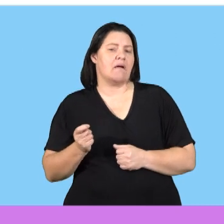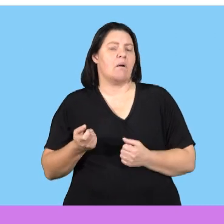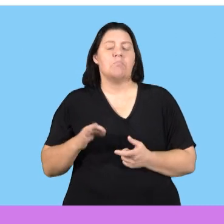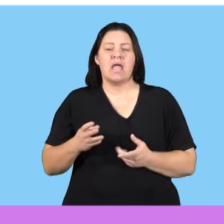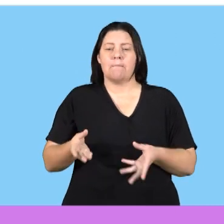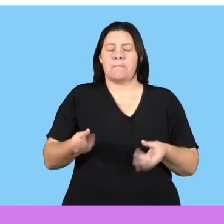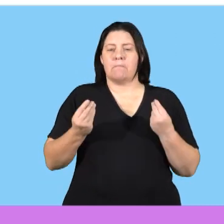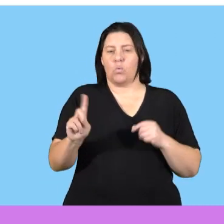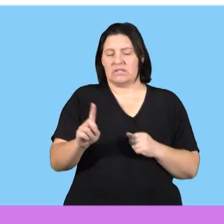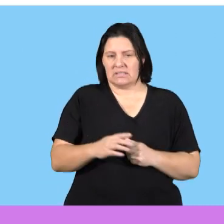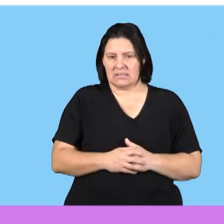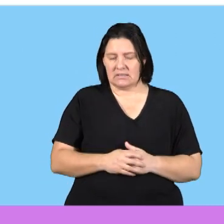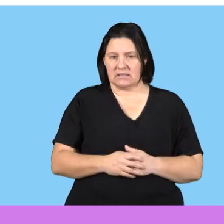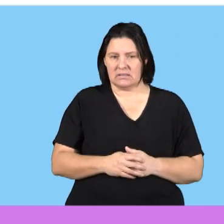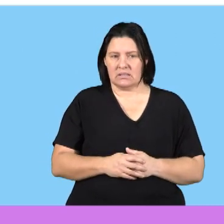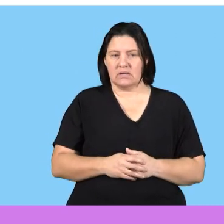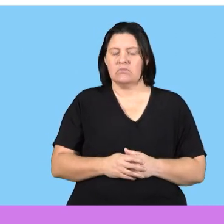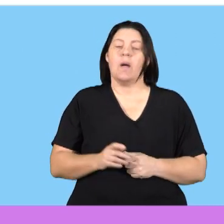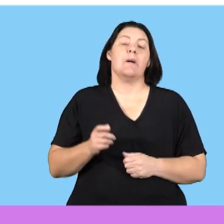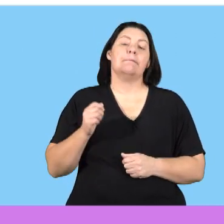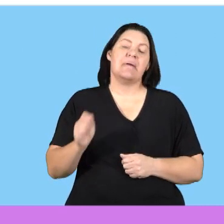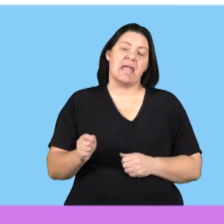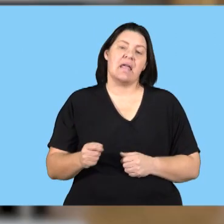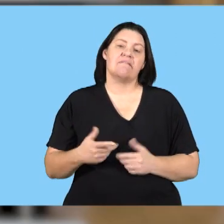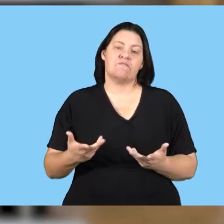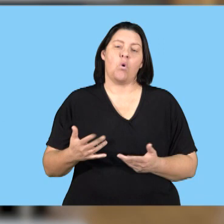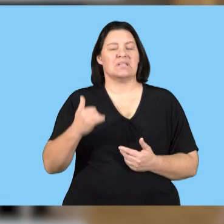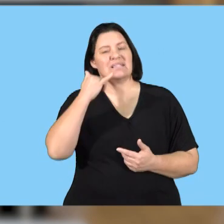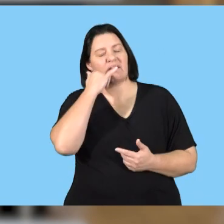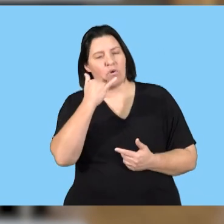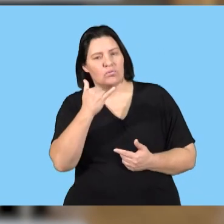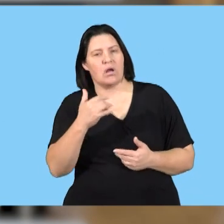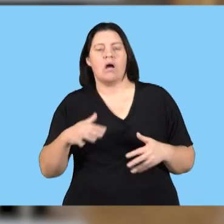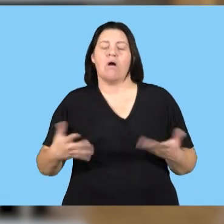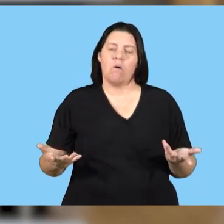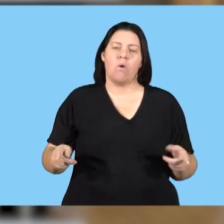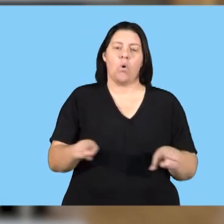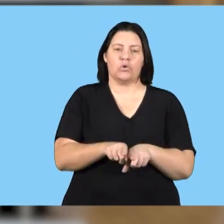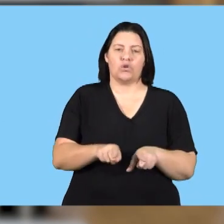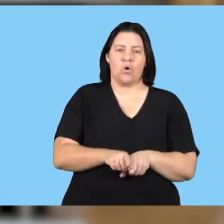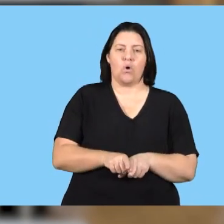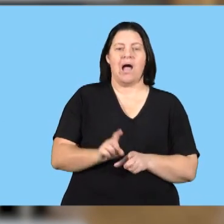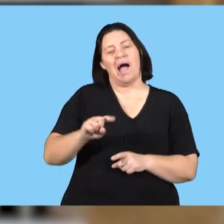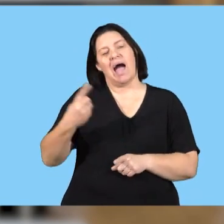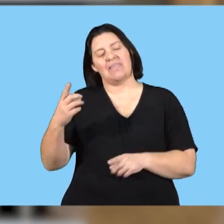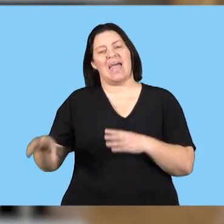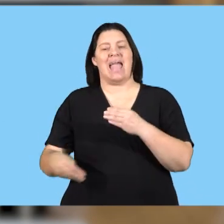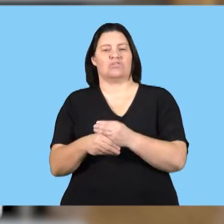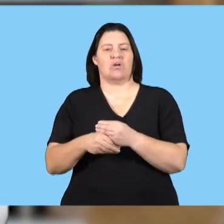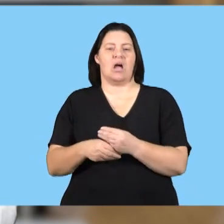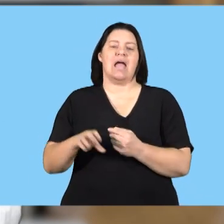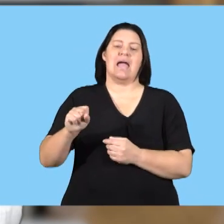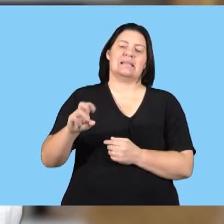Right, so normally the subscription fee is for paying off the cell phone and for all other extras, for